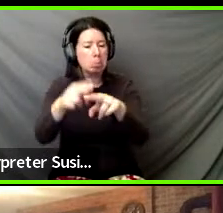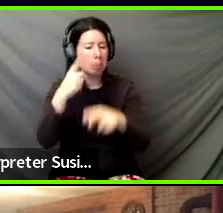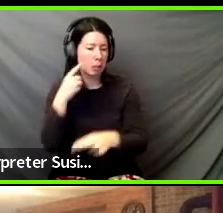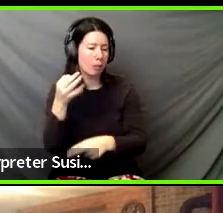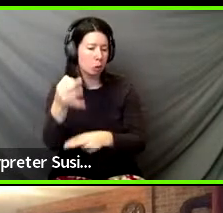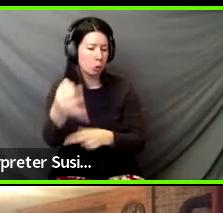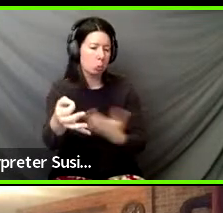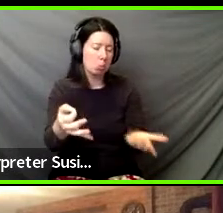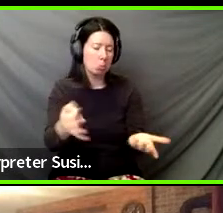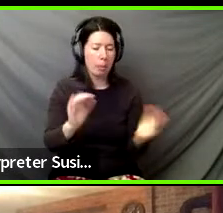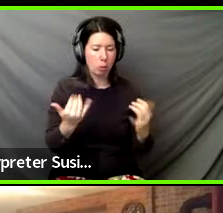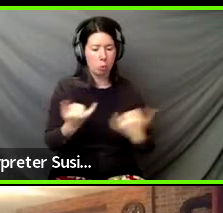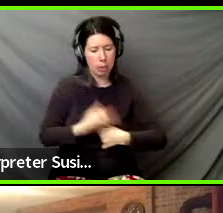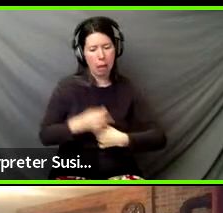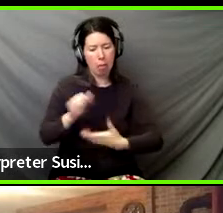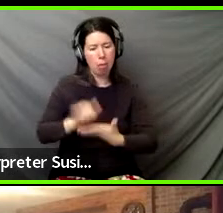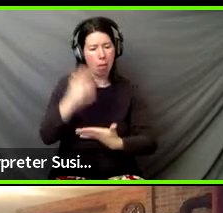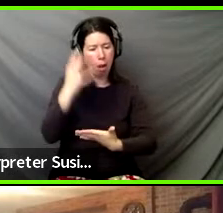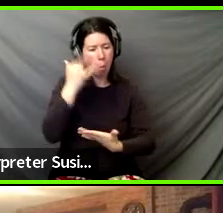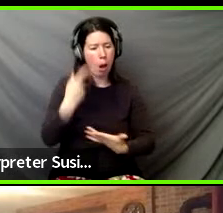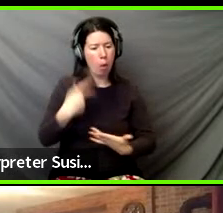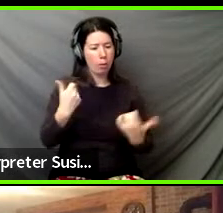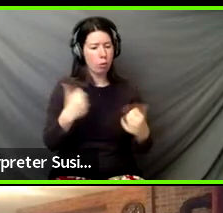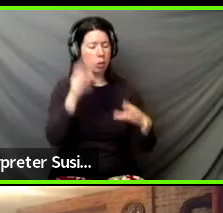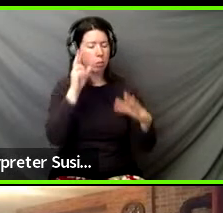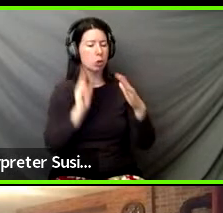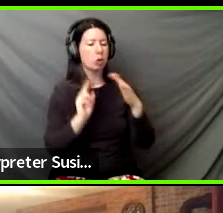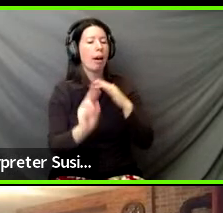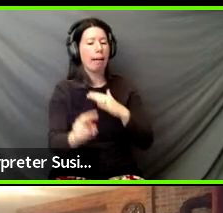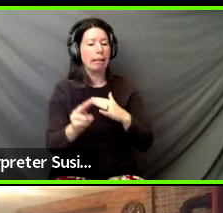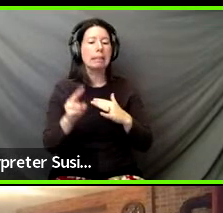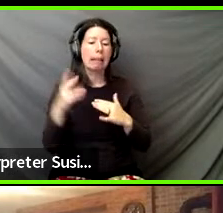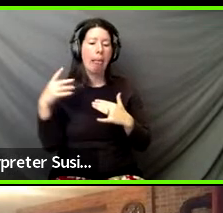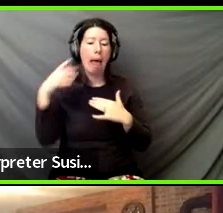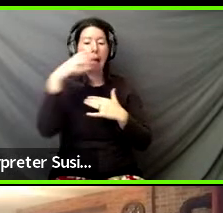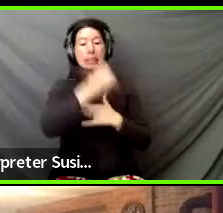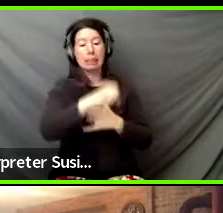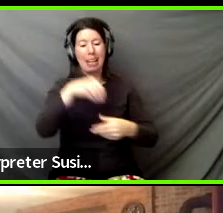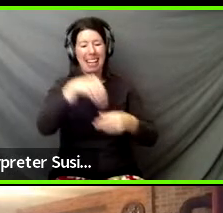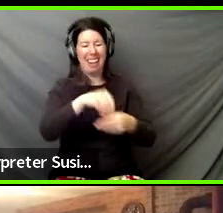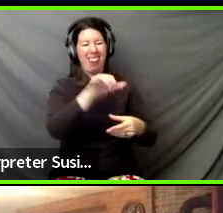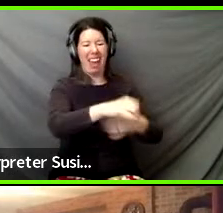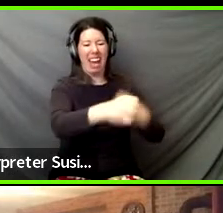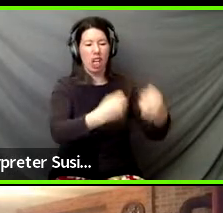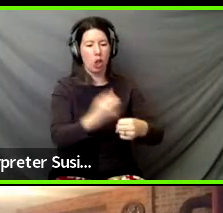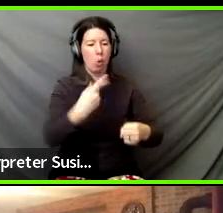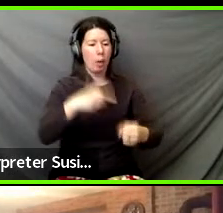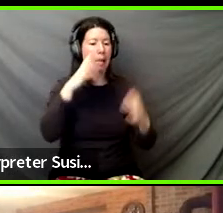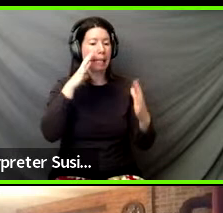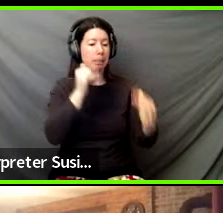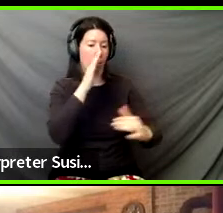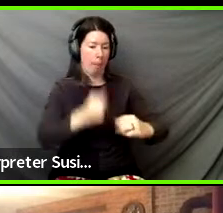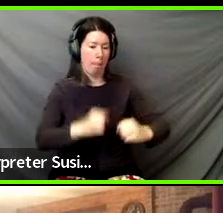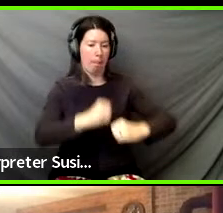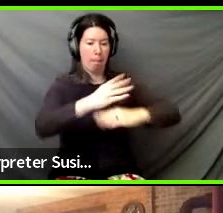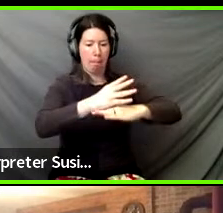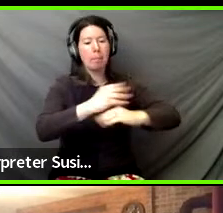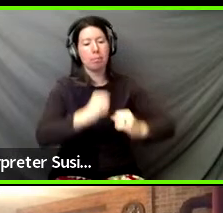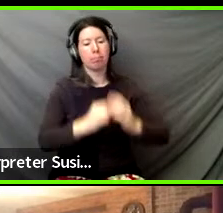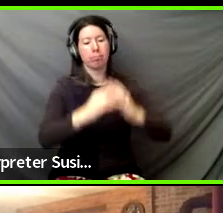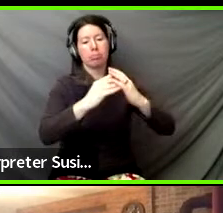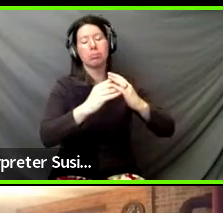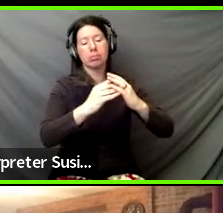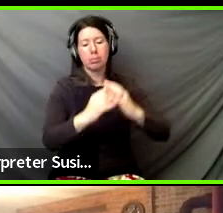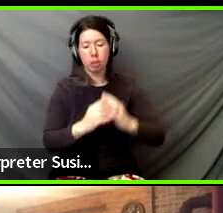are today. That's why we've tried to project our estimate into that year that we're going to actually be expending it. So the funding we're going